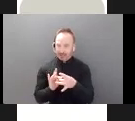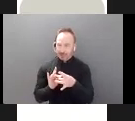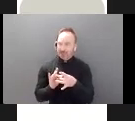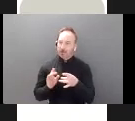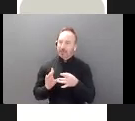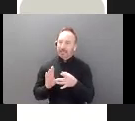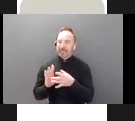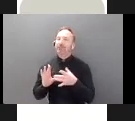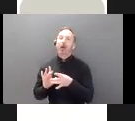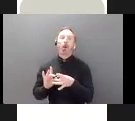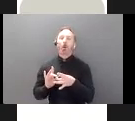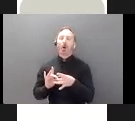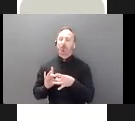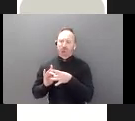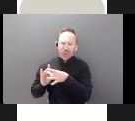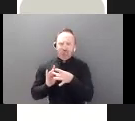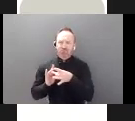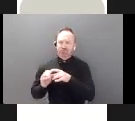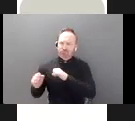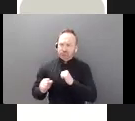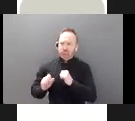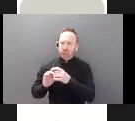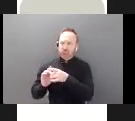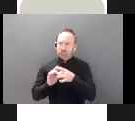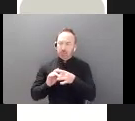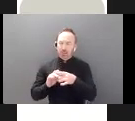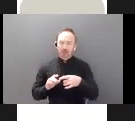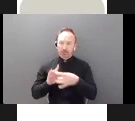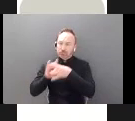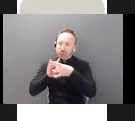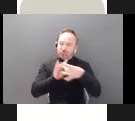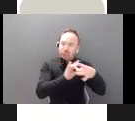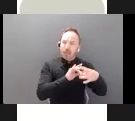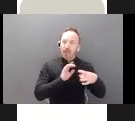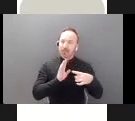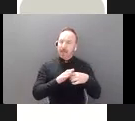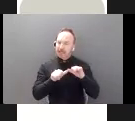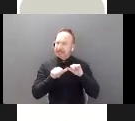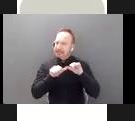to each other that will allow for relationships to continue. So there's a lot of